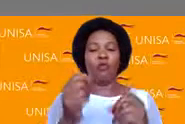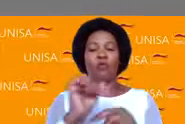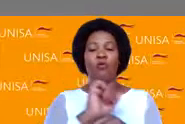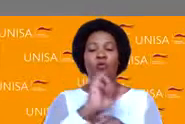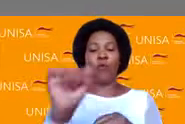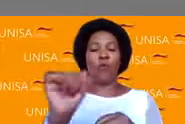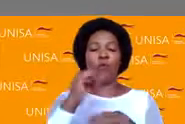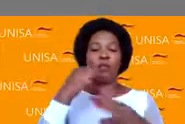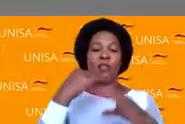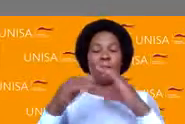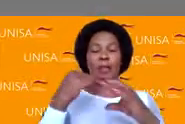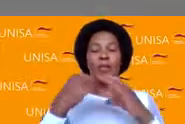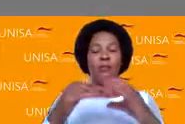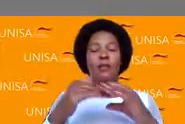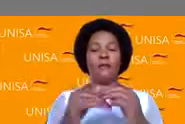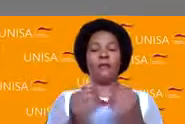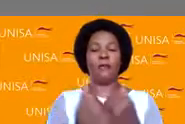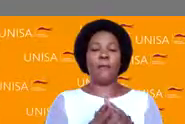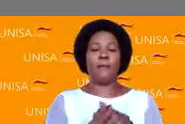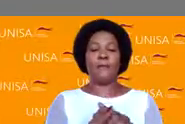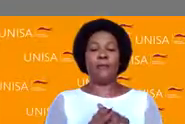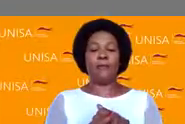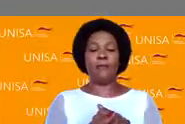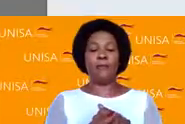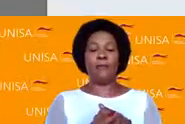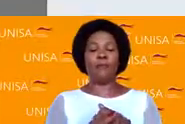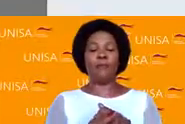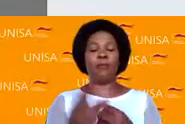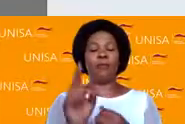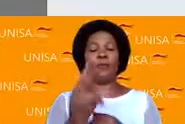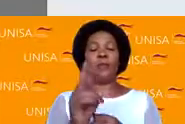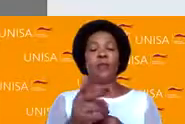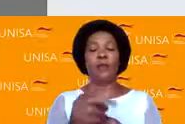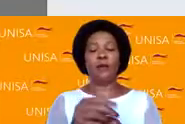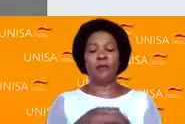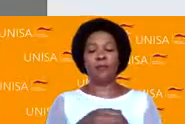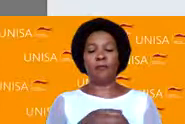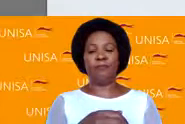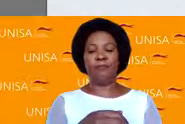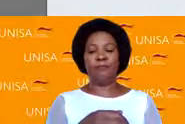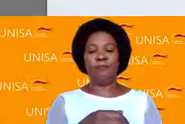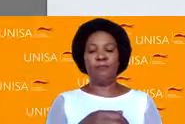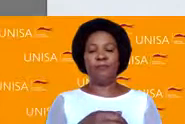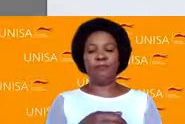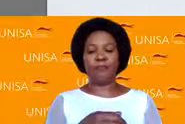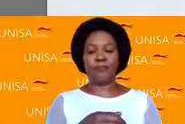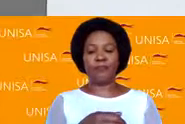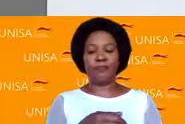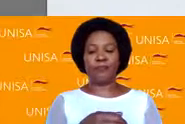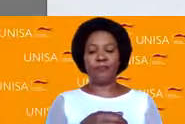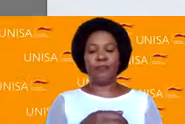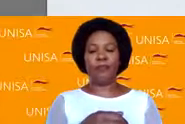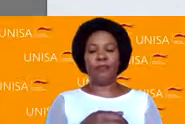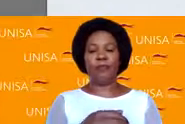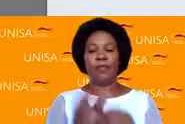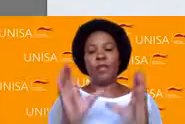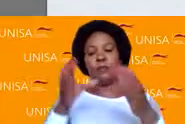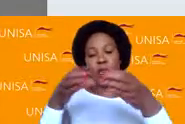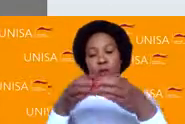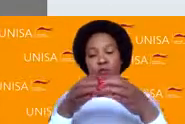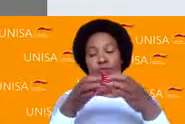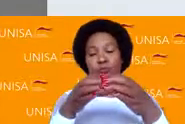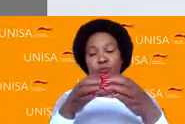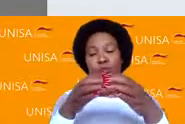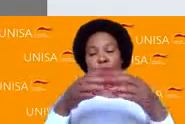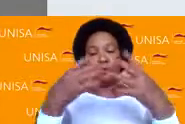your email addresses. There's also a messaging tool. So for instance, if you are grouped,